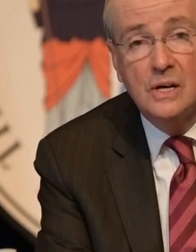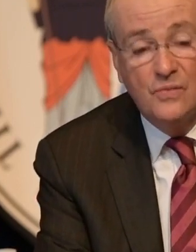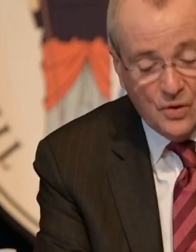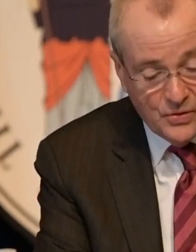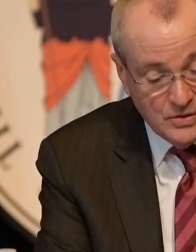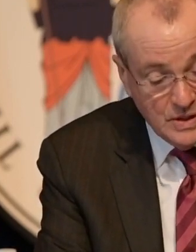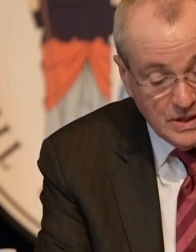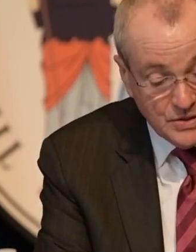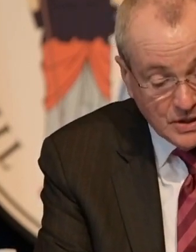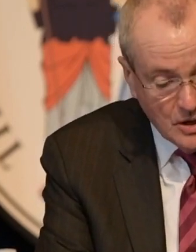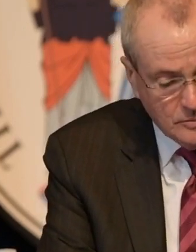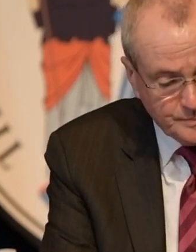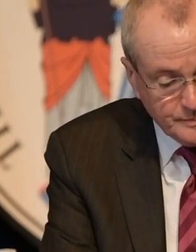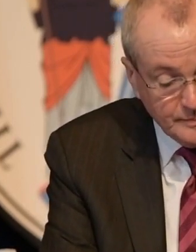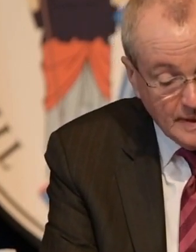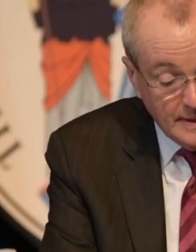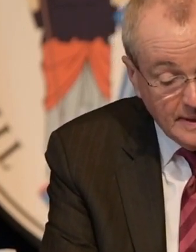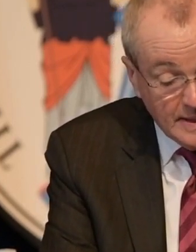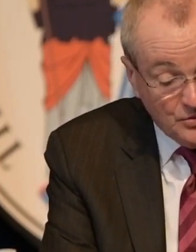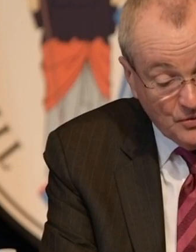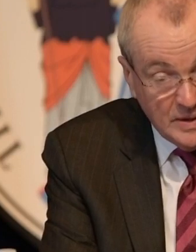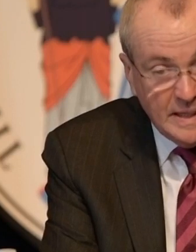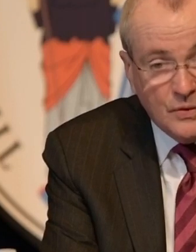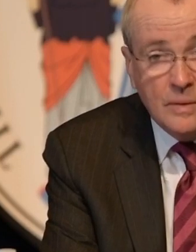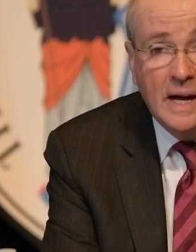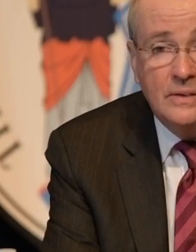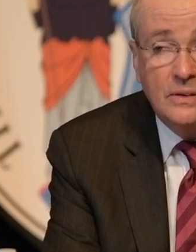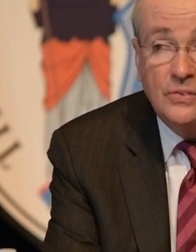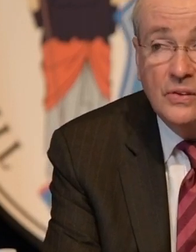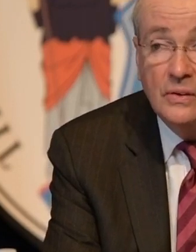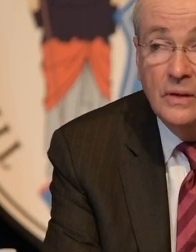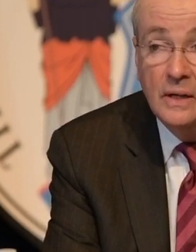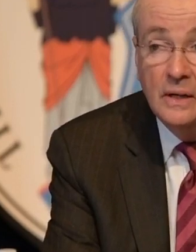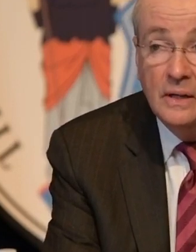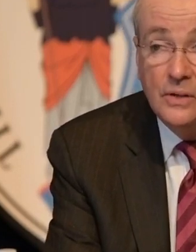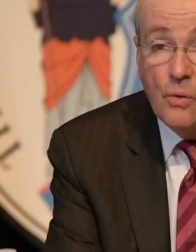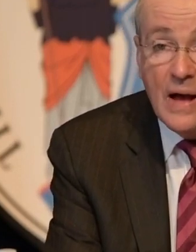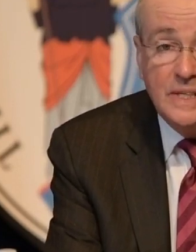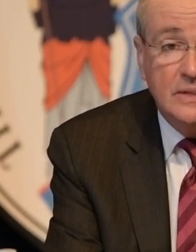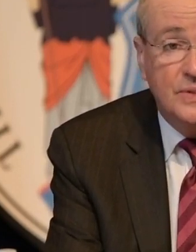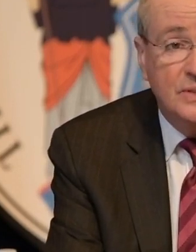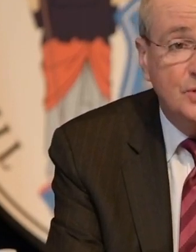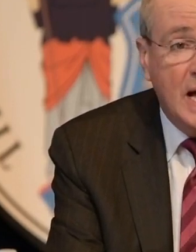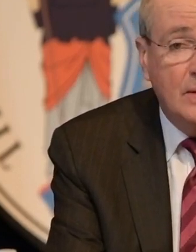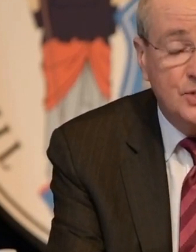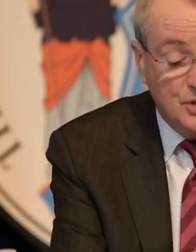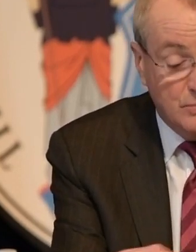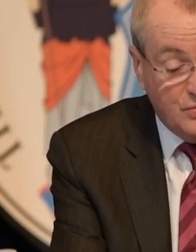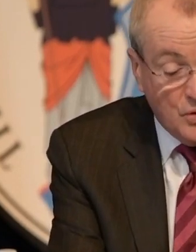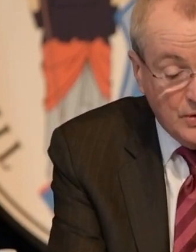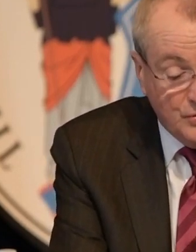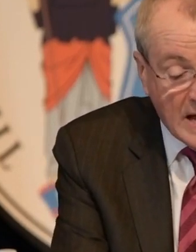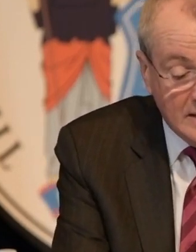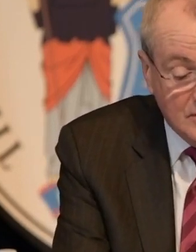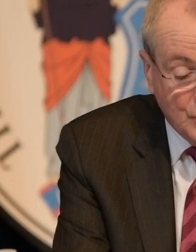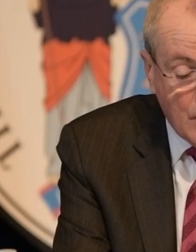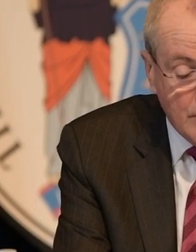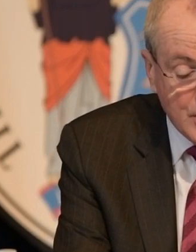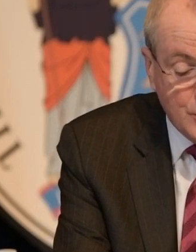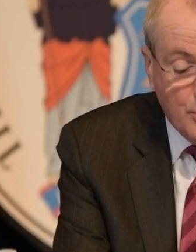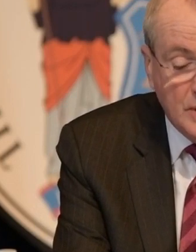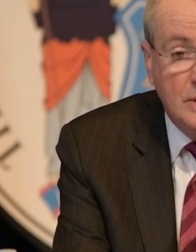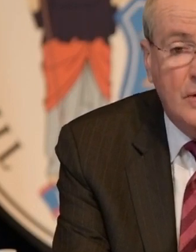much further to go. And as if we needed a reminder as to the gravity of the challenge still before us, sadly